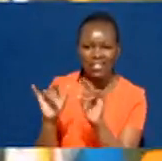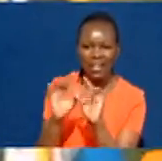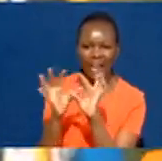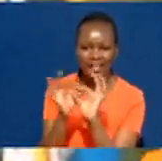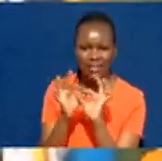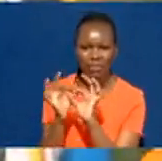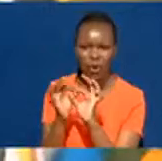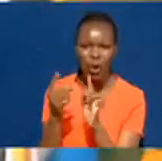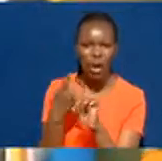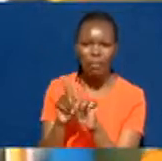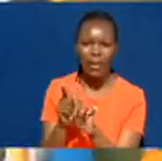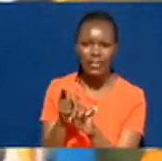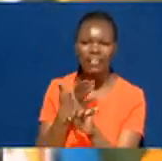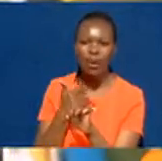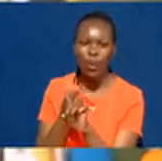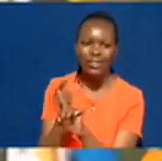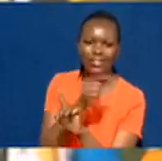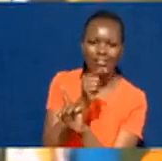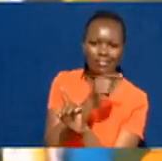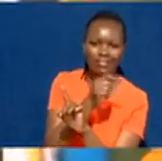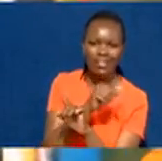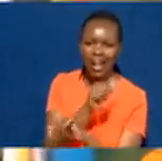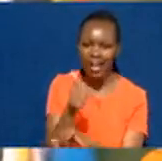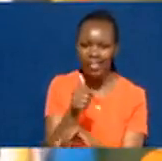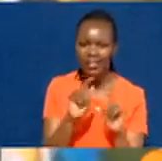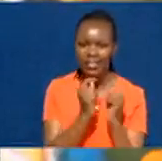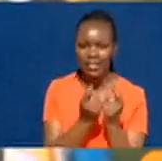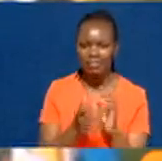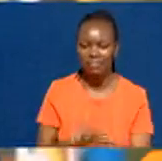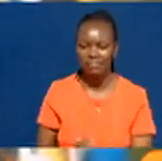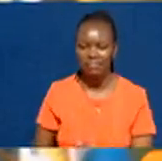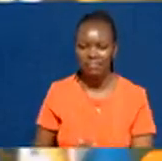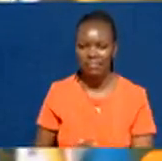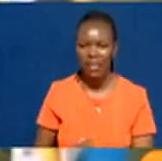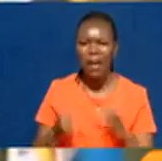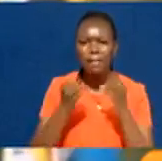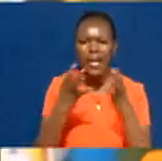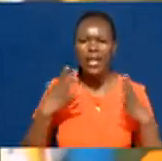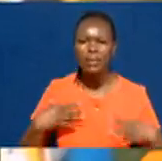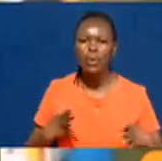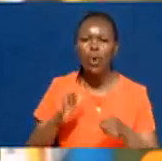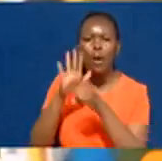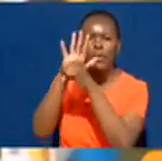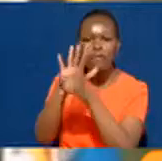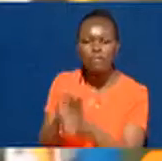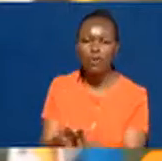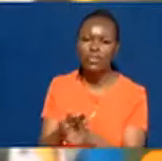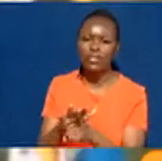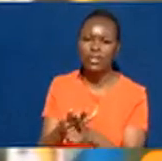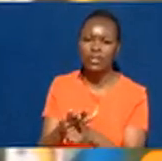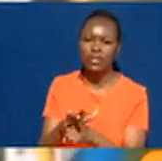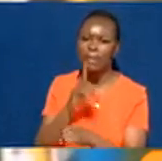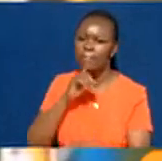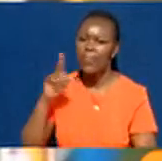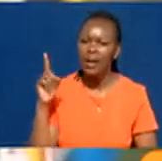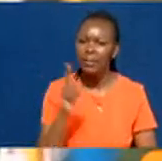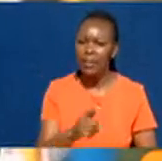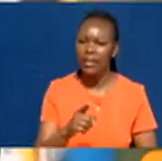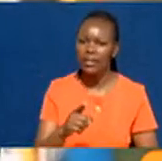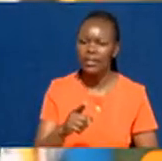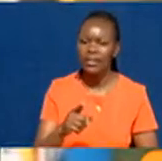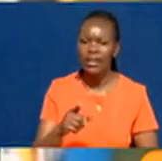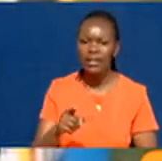We have many people who are forced, blackmailed, threatened into belonging to